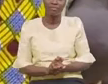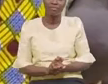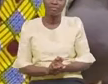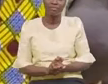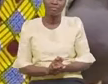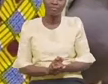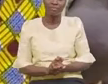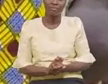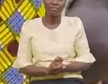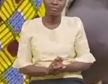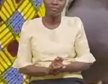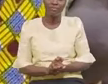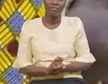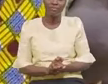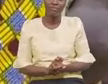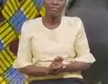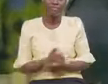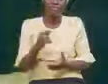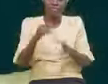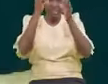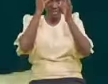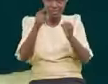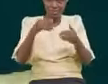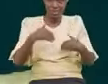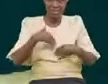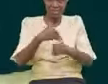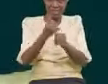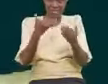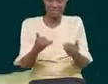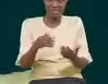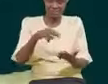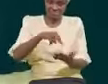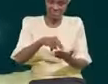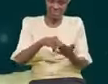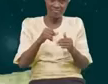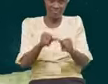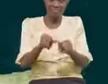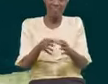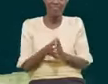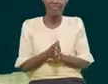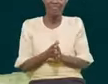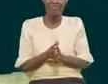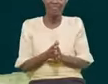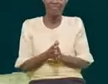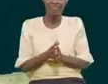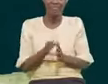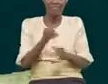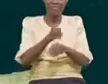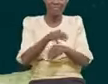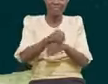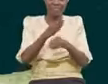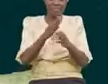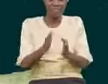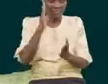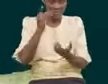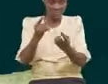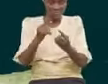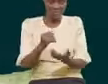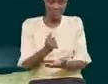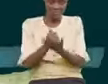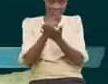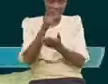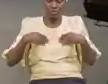ese maunya devi ma biale wo de kofa me benadi Counselors, we come to you. De